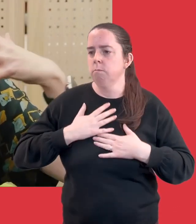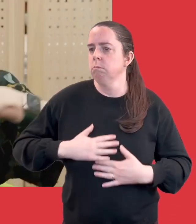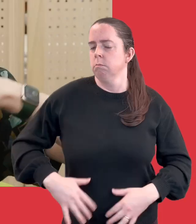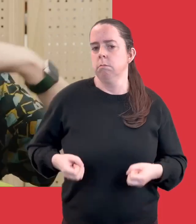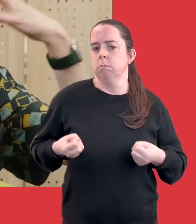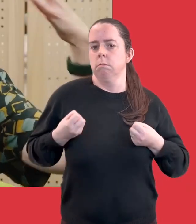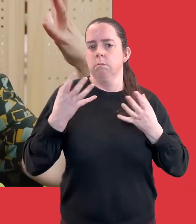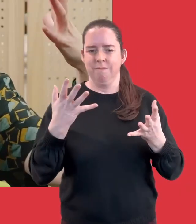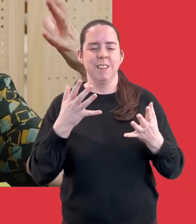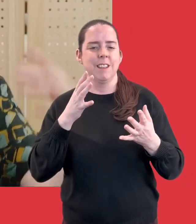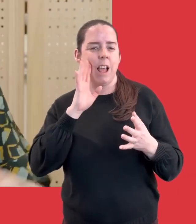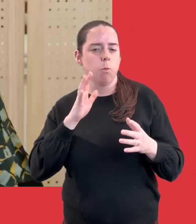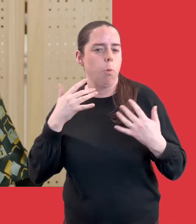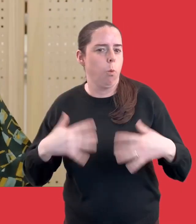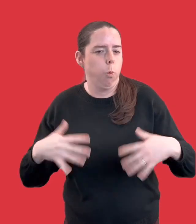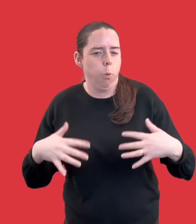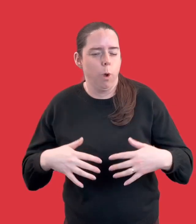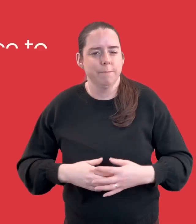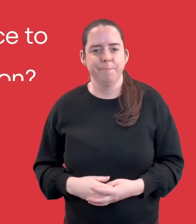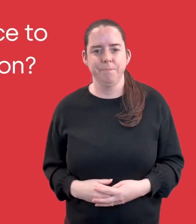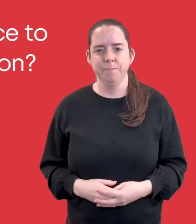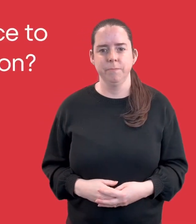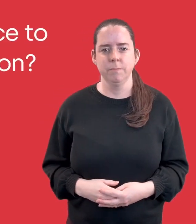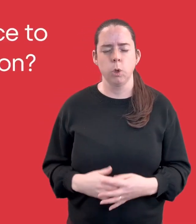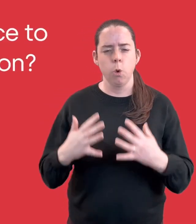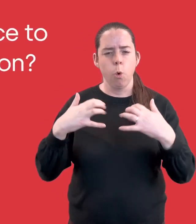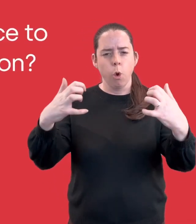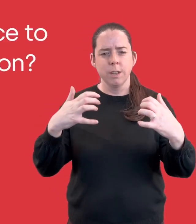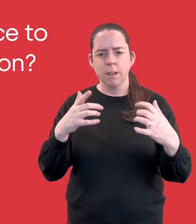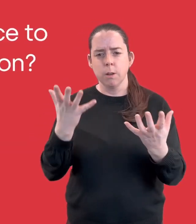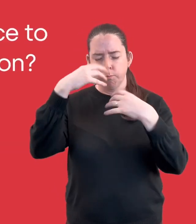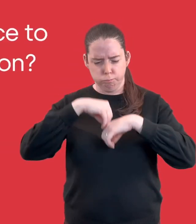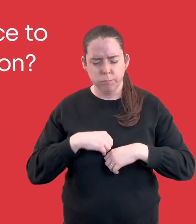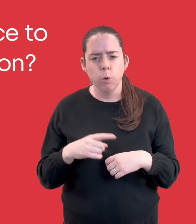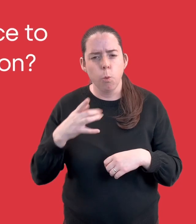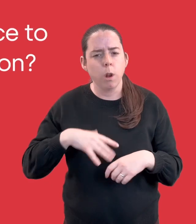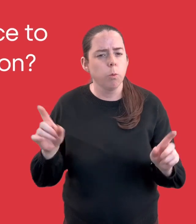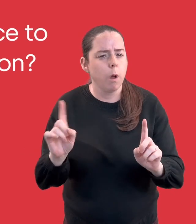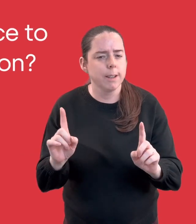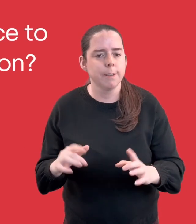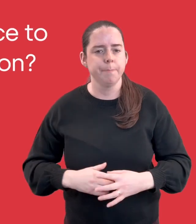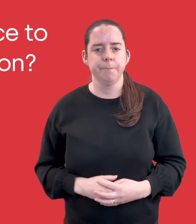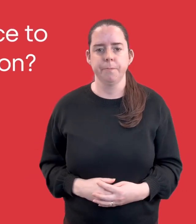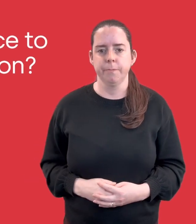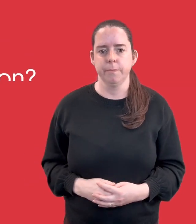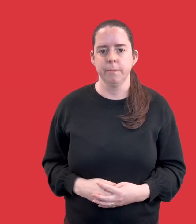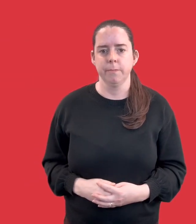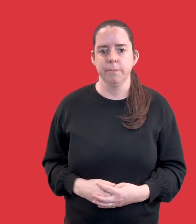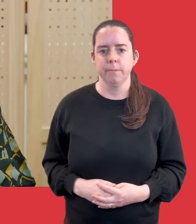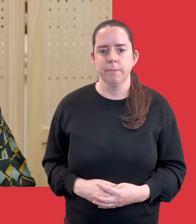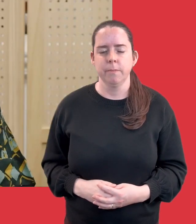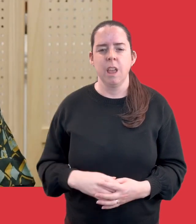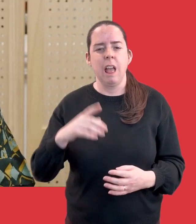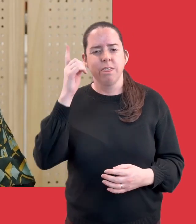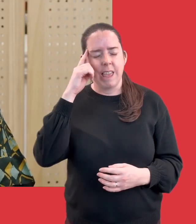and it sounds wonderful. What do you want the audience to take away from this production?